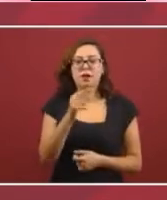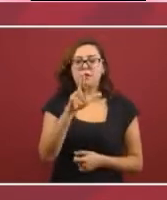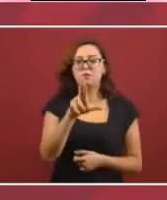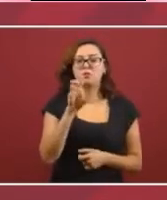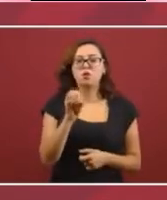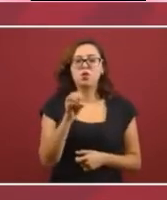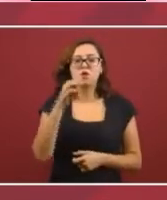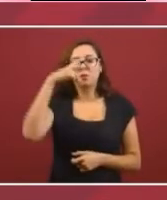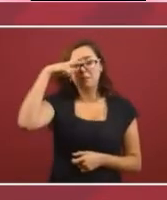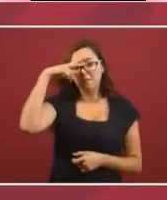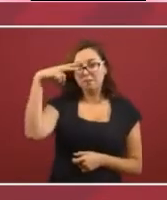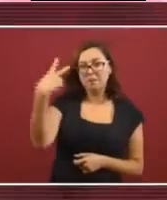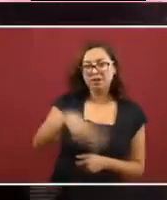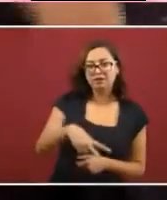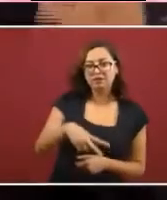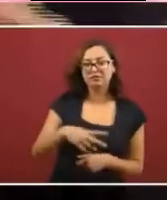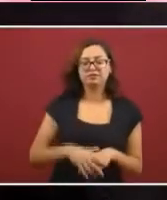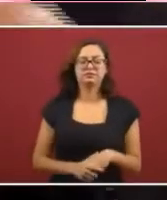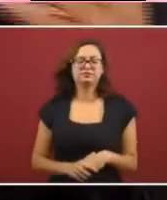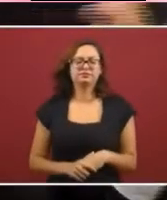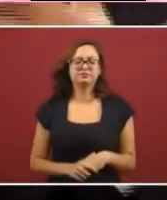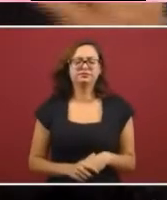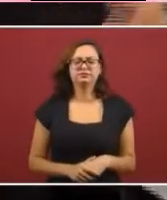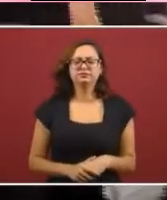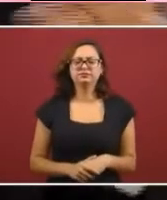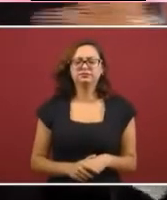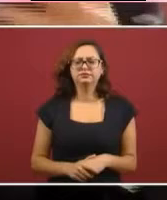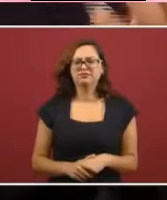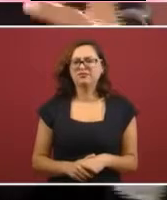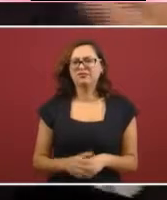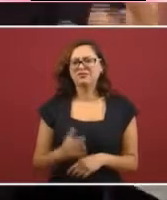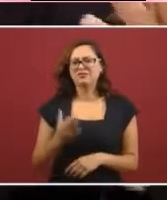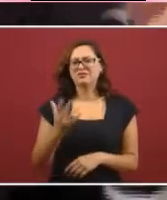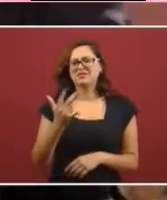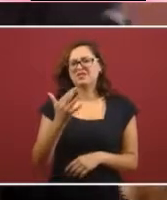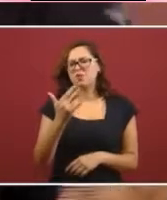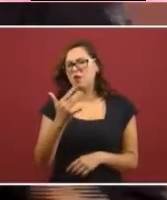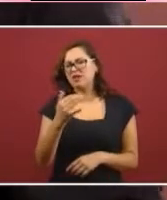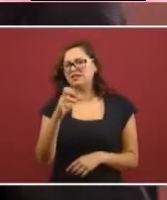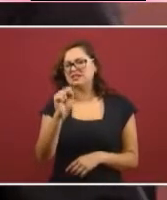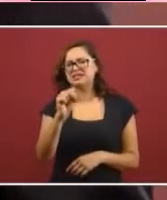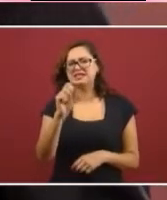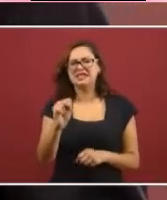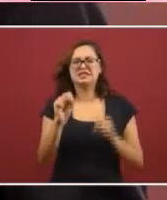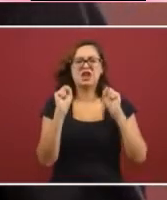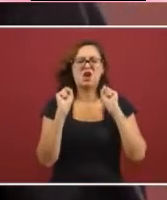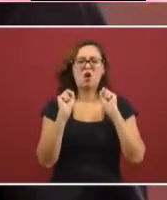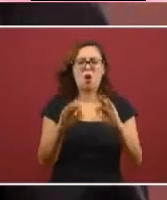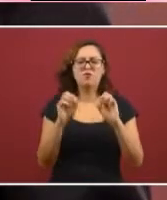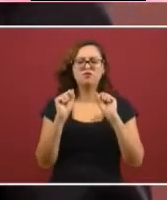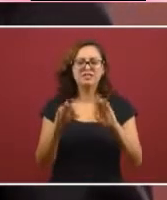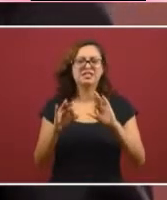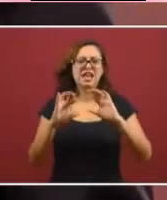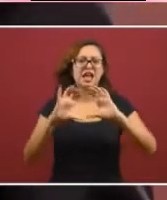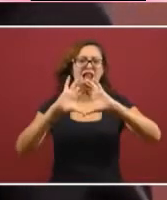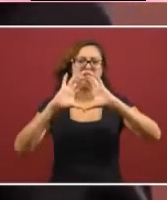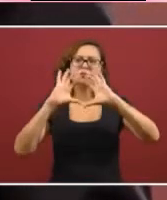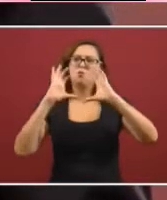but also that program Pro México, 50 or 60 offices in